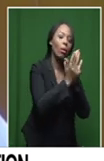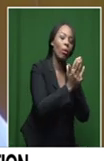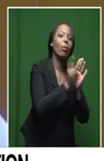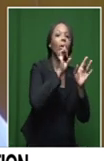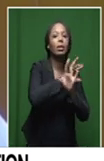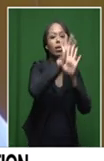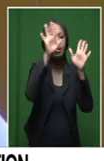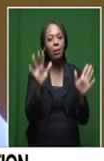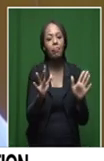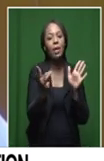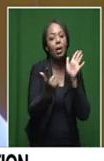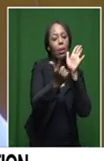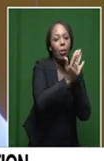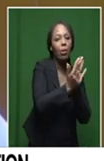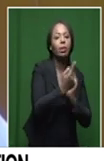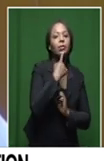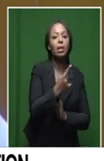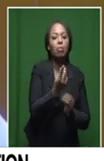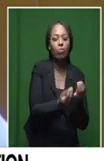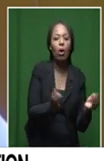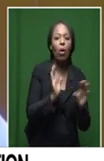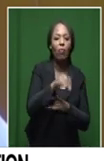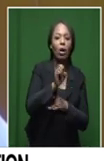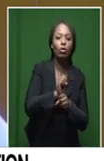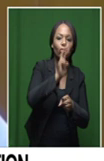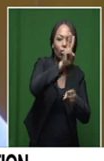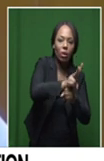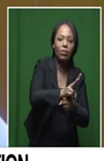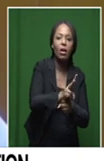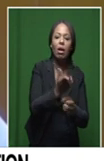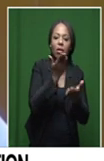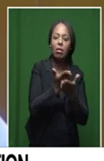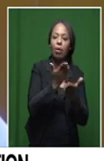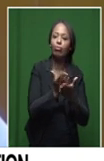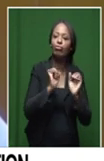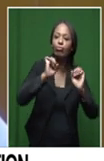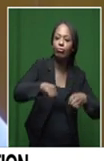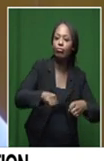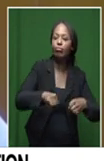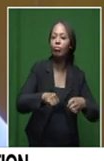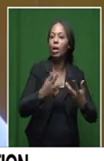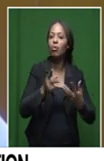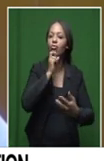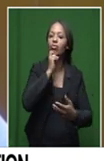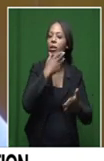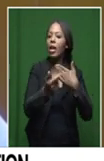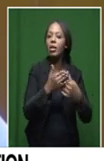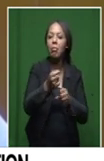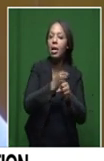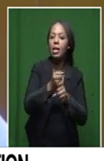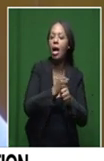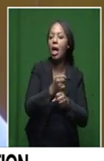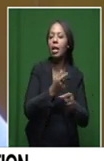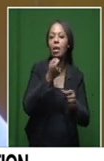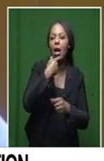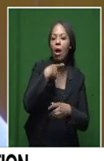law states that children over 12 can consent to medical treatment even